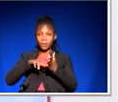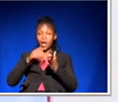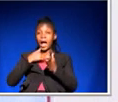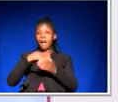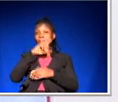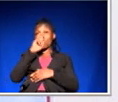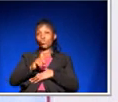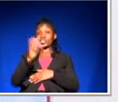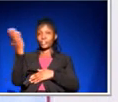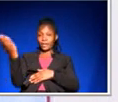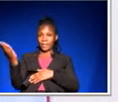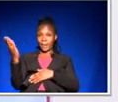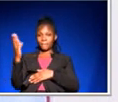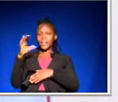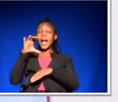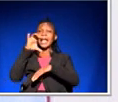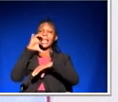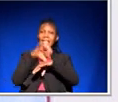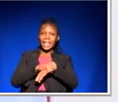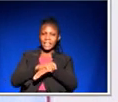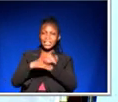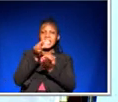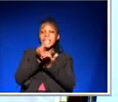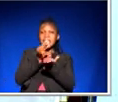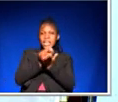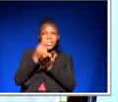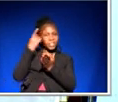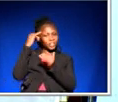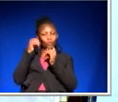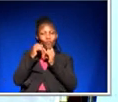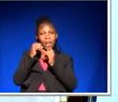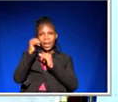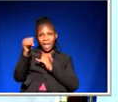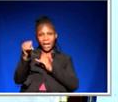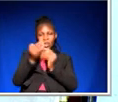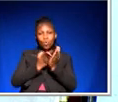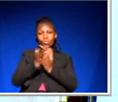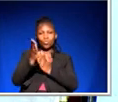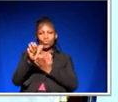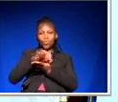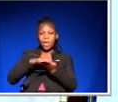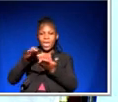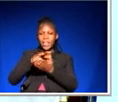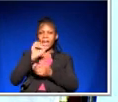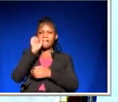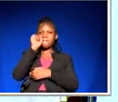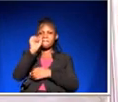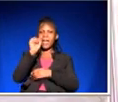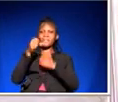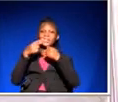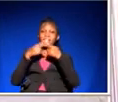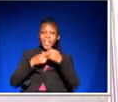question. Find the gradient of a line passing through the points 5, 7